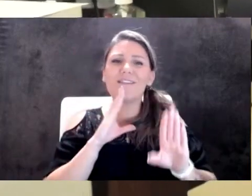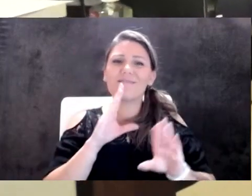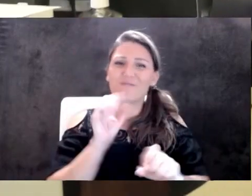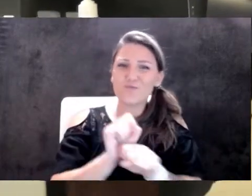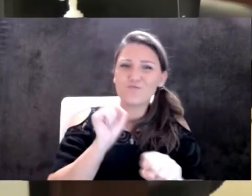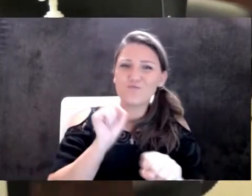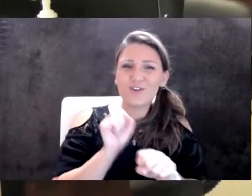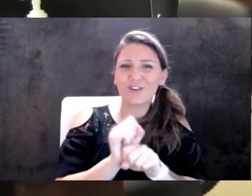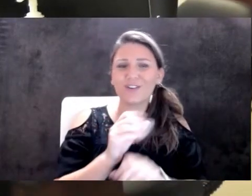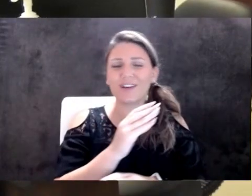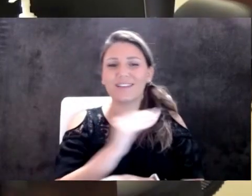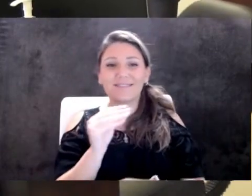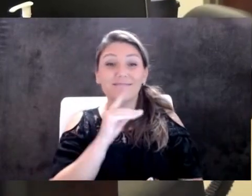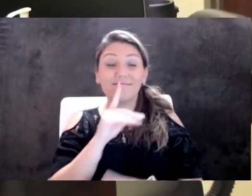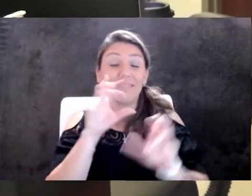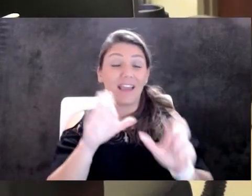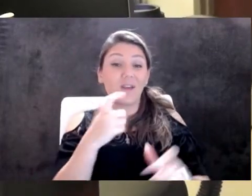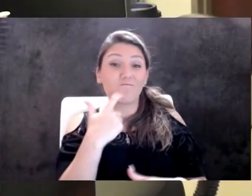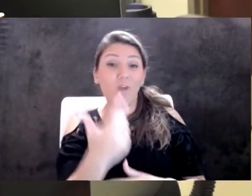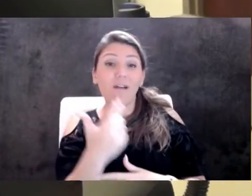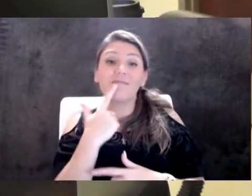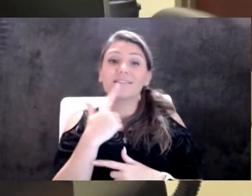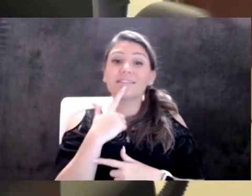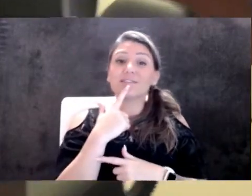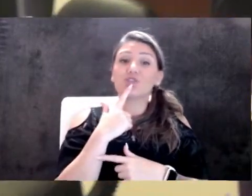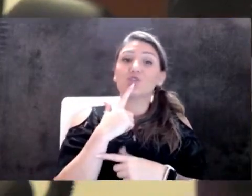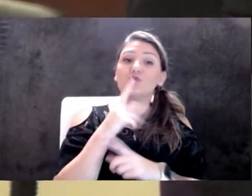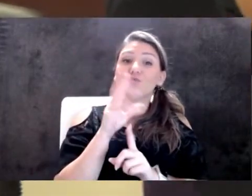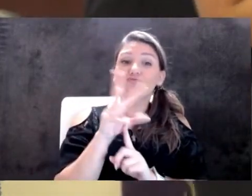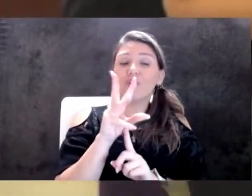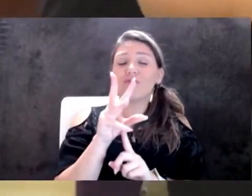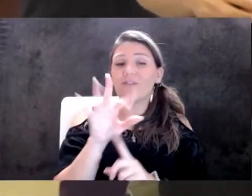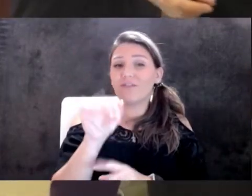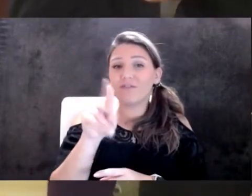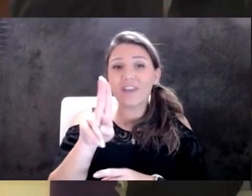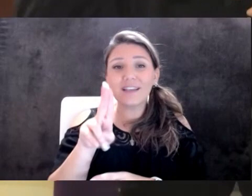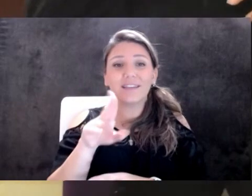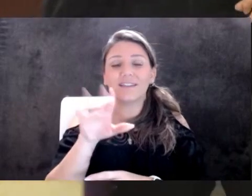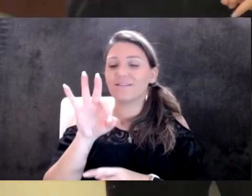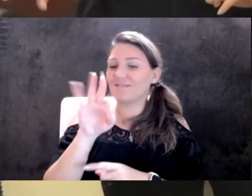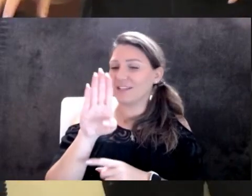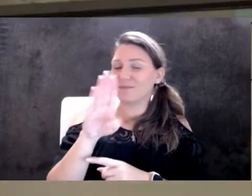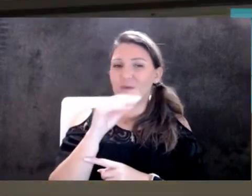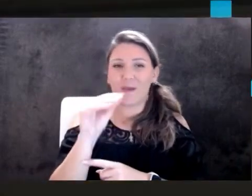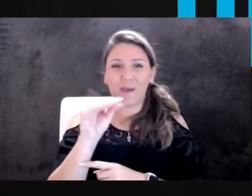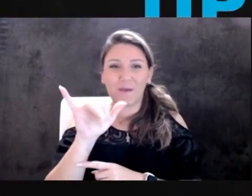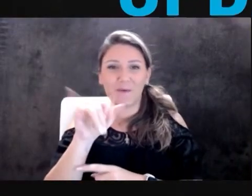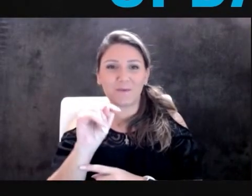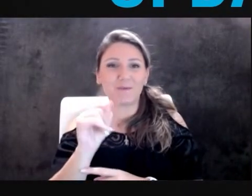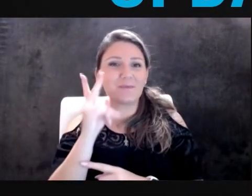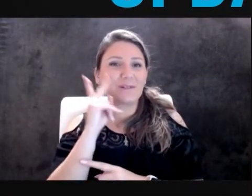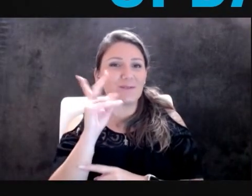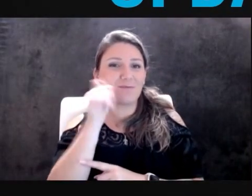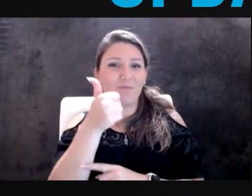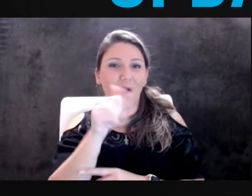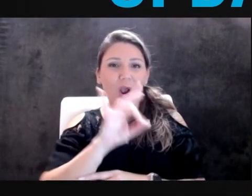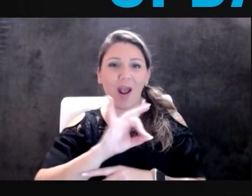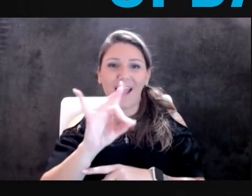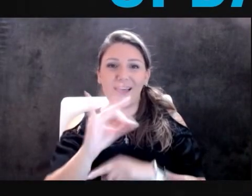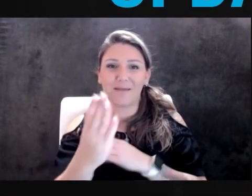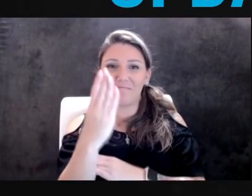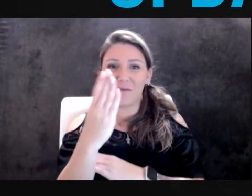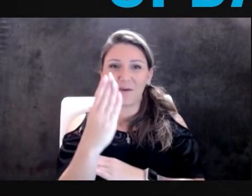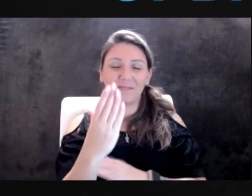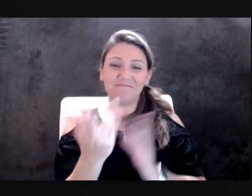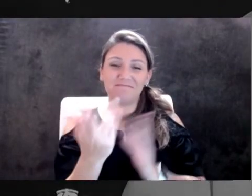show anytime on Facebook and on YouTube. So have a wonderful day. We'll see you back here at 8 a.m. tomorrow. Subscribe to our morning